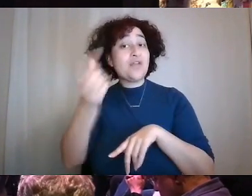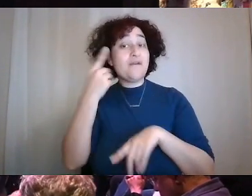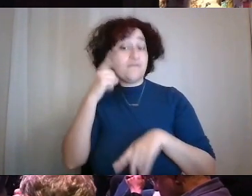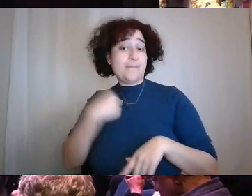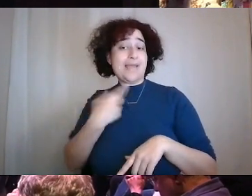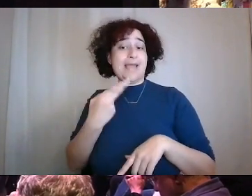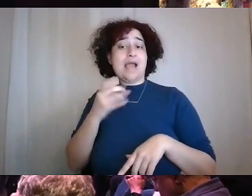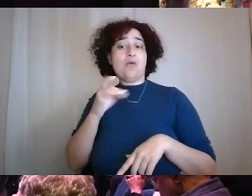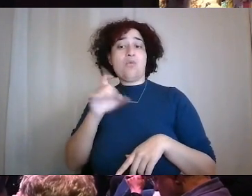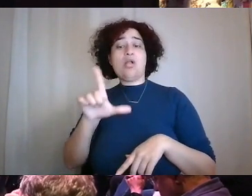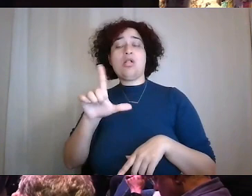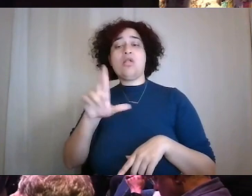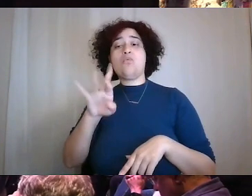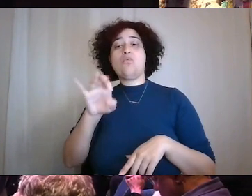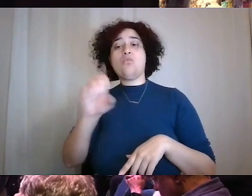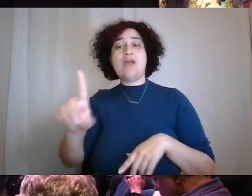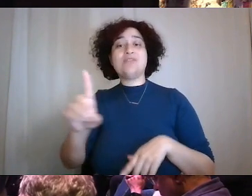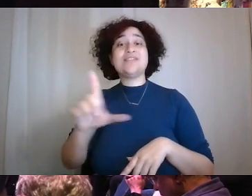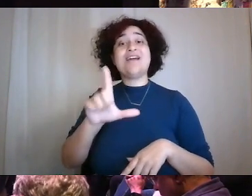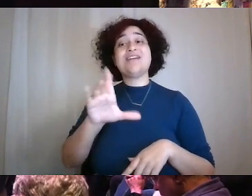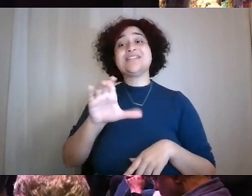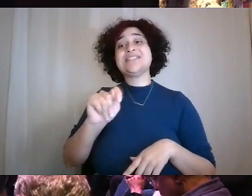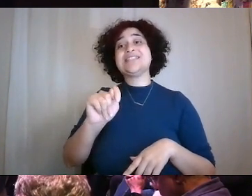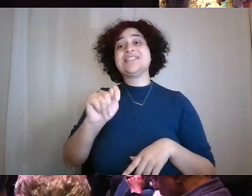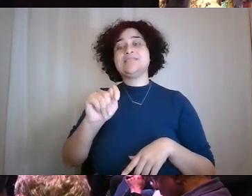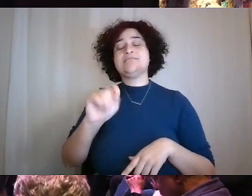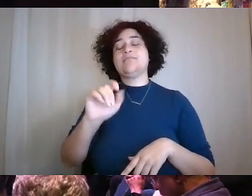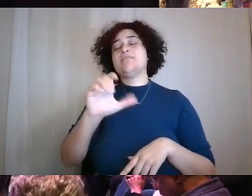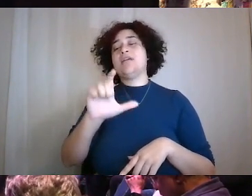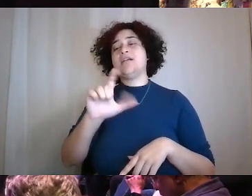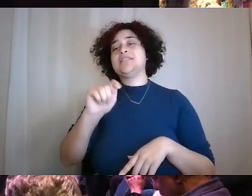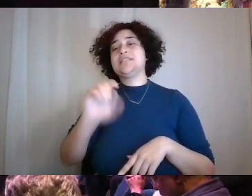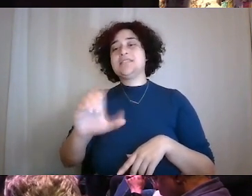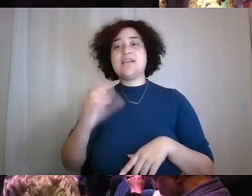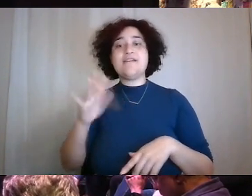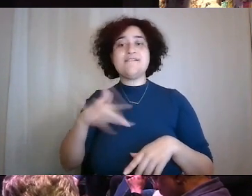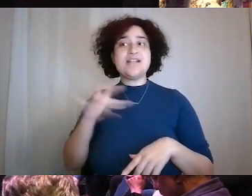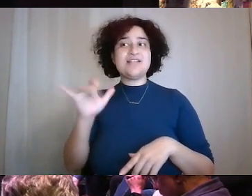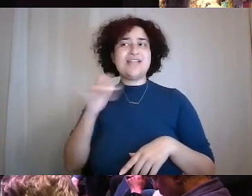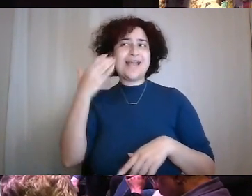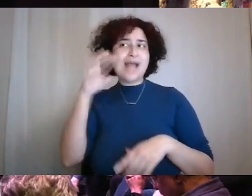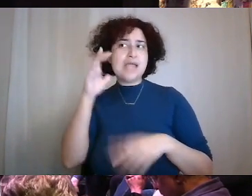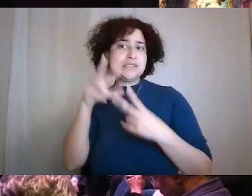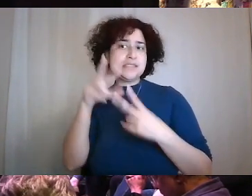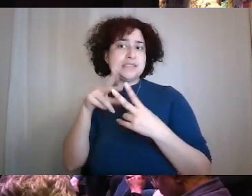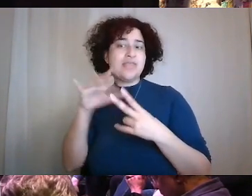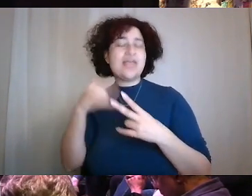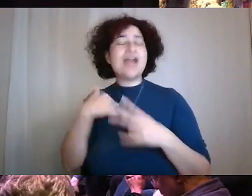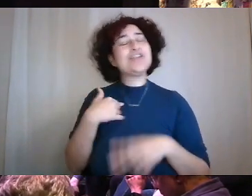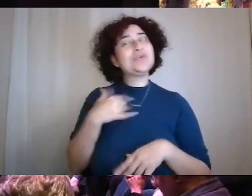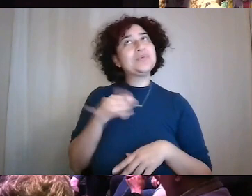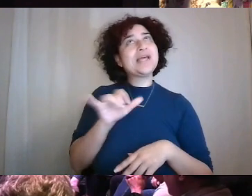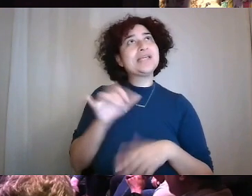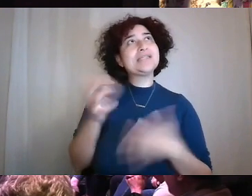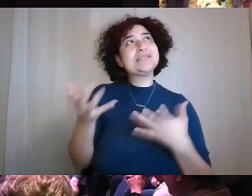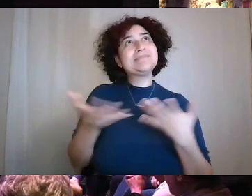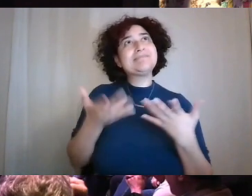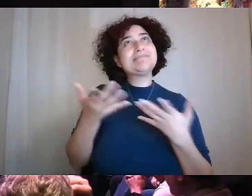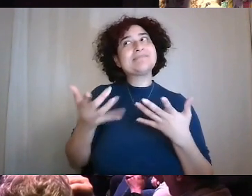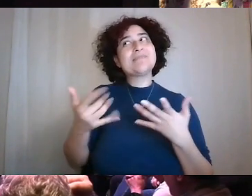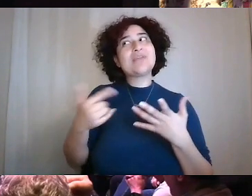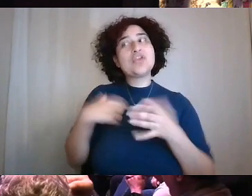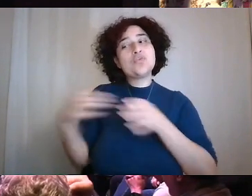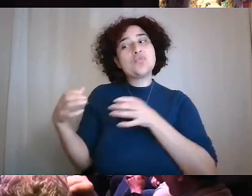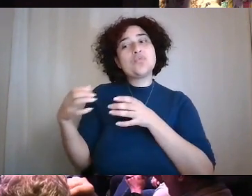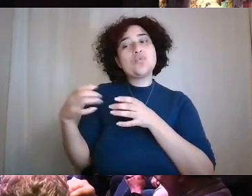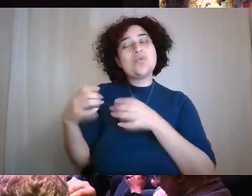like the cousins who, you know, who you would kind of like... grew up in the same neighborhood with, that you kind of have the